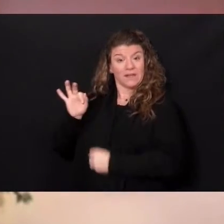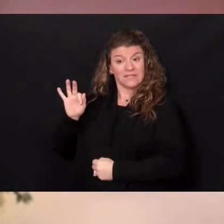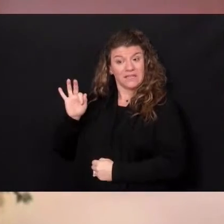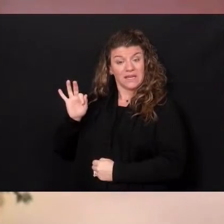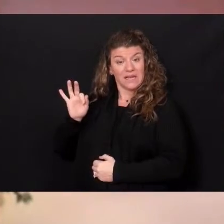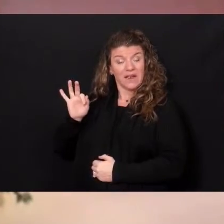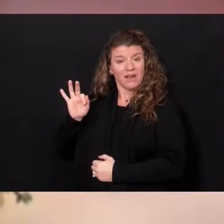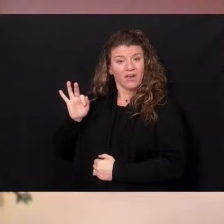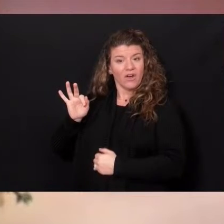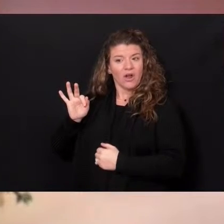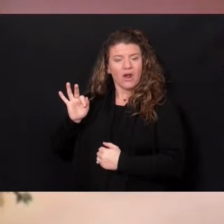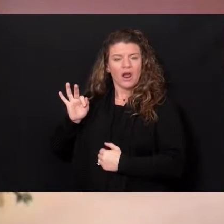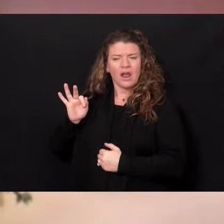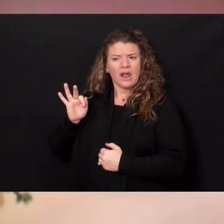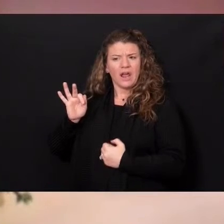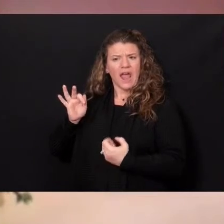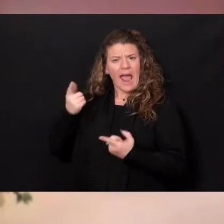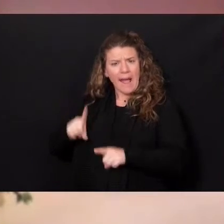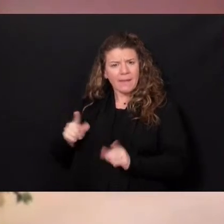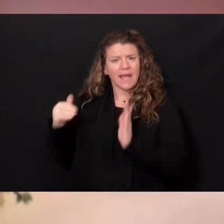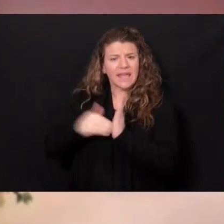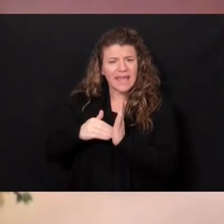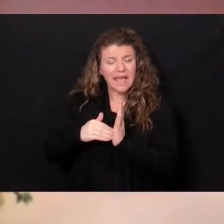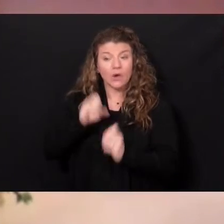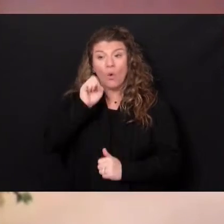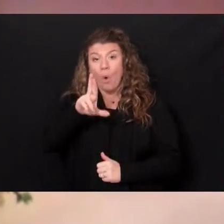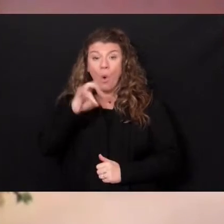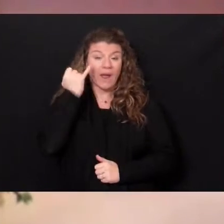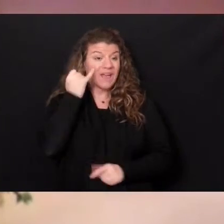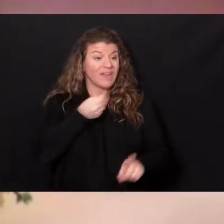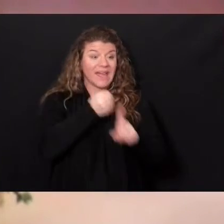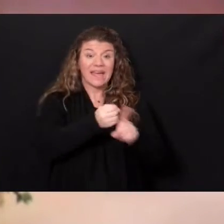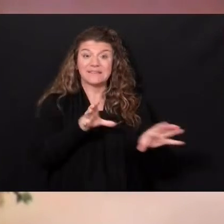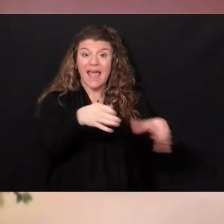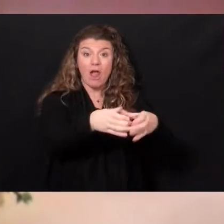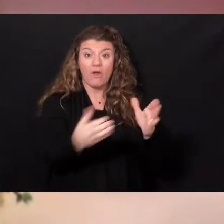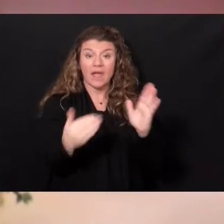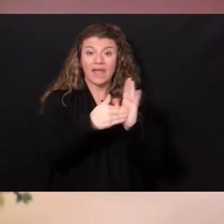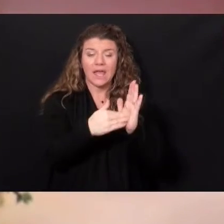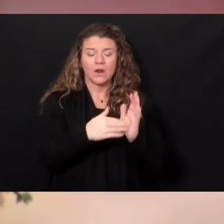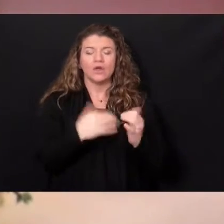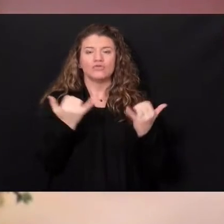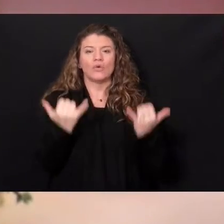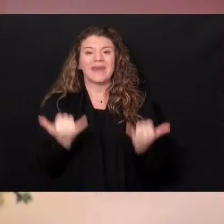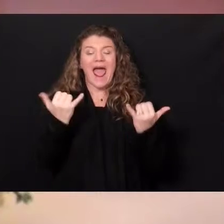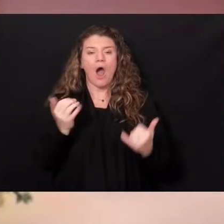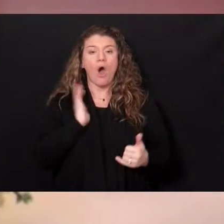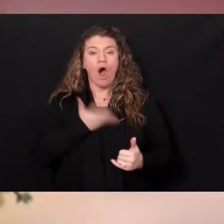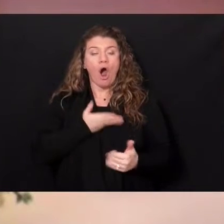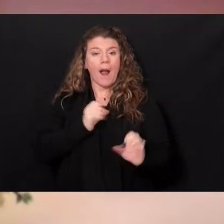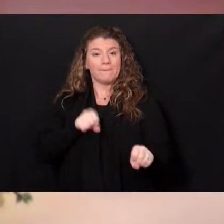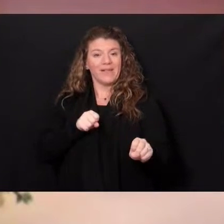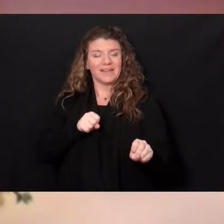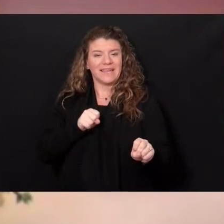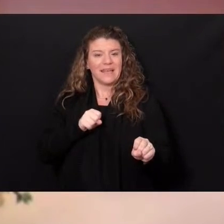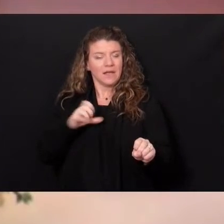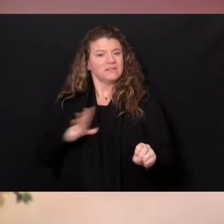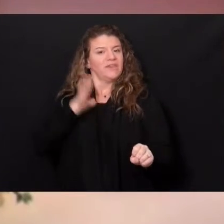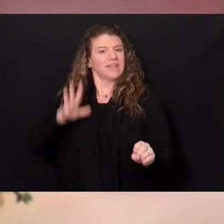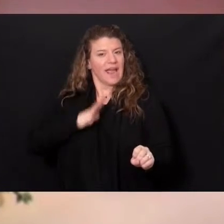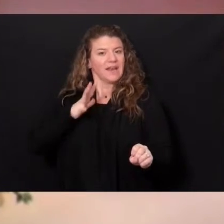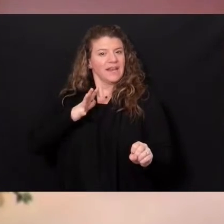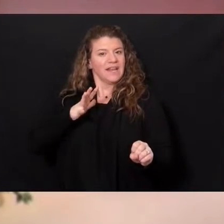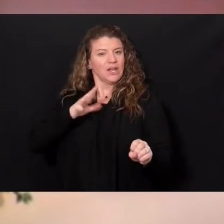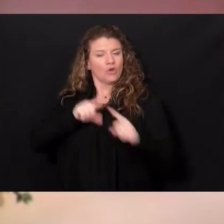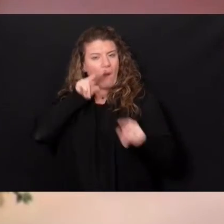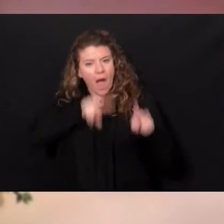or larger outbreaks. So we are very much now capable in a very sophisticated way to be able